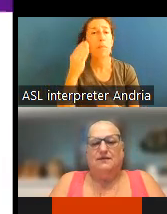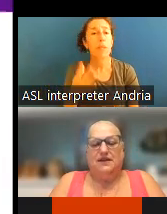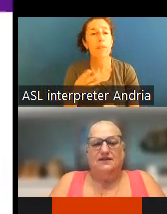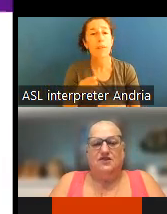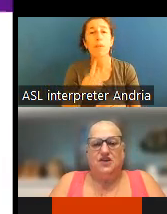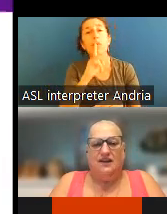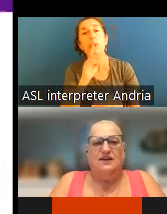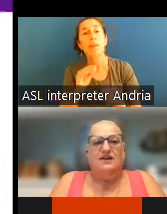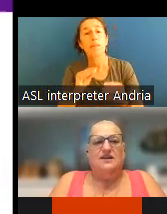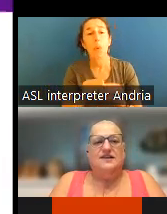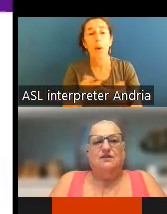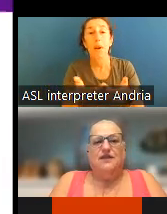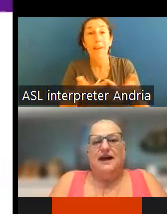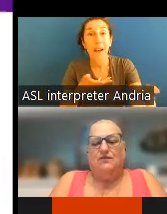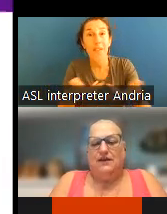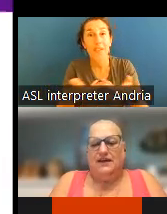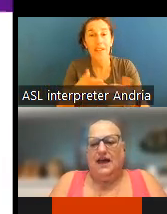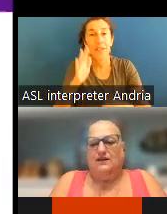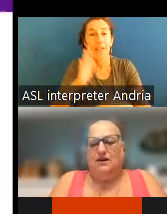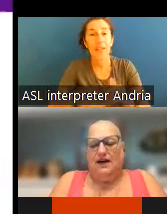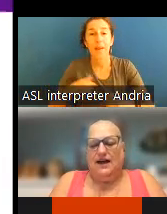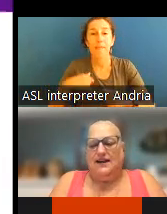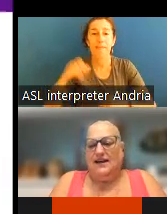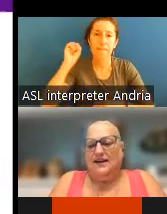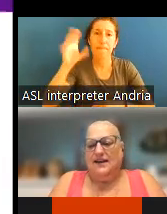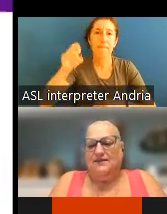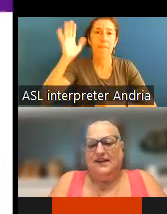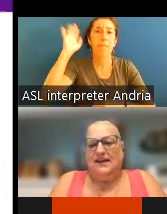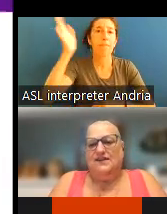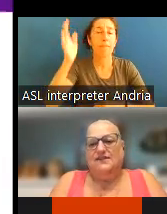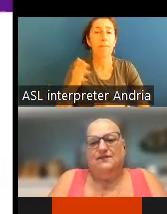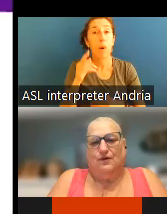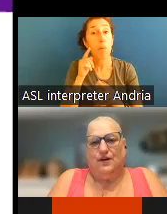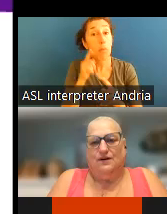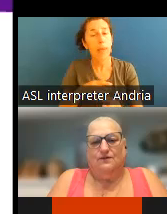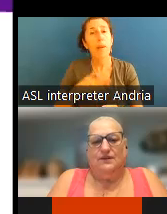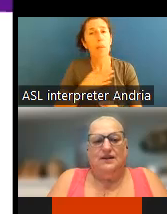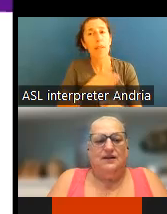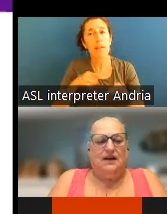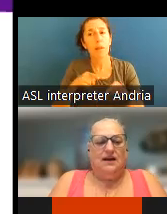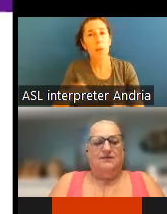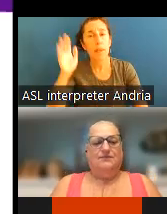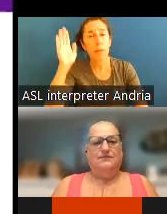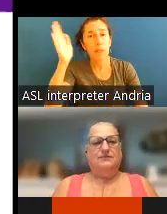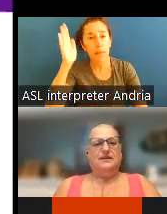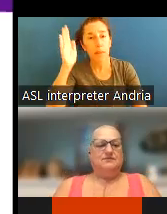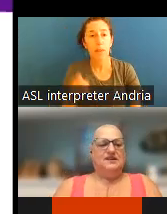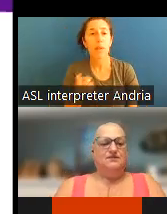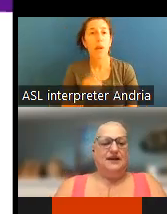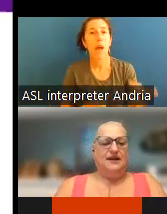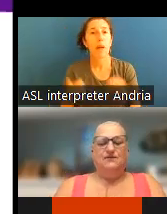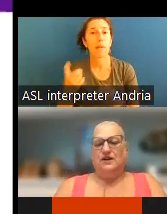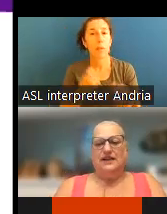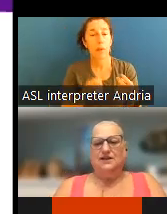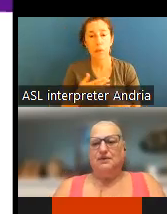drop them in the chat so that we can go ahead and get those answered for you.